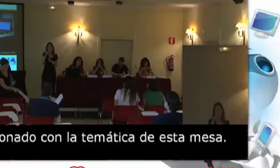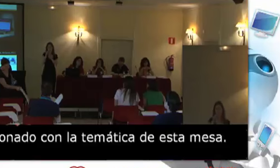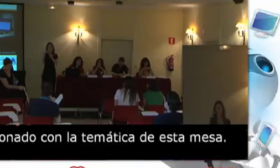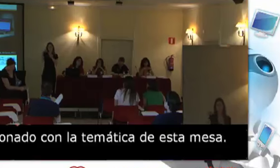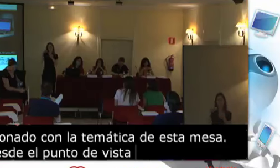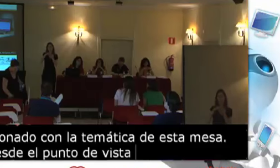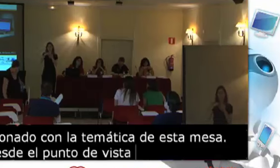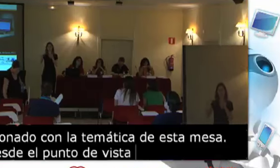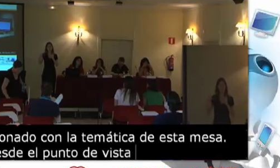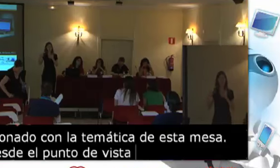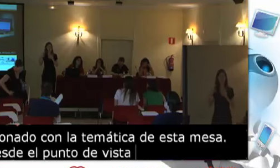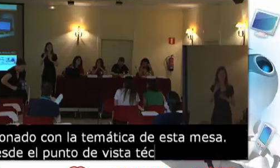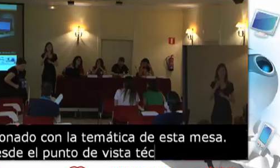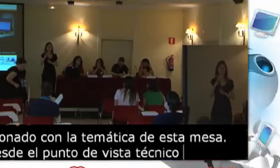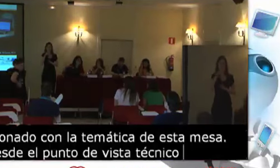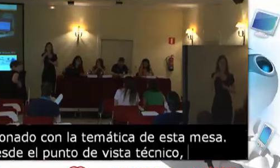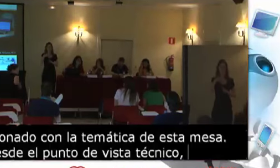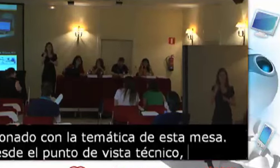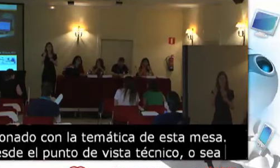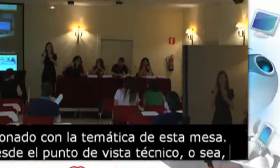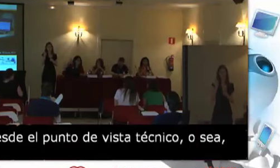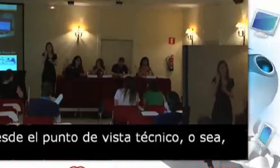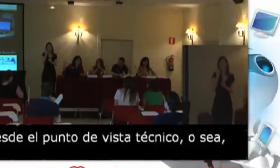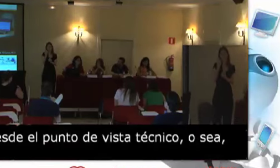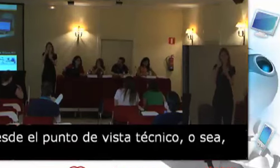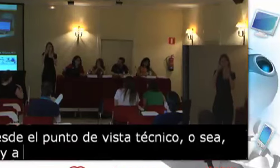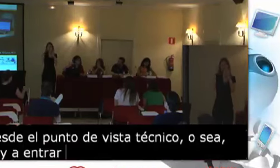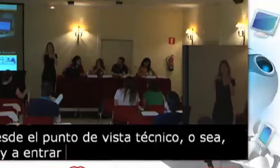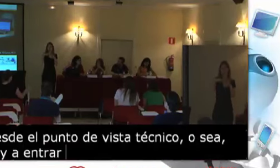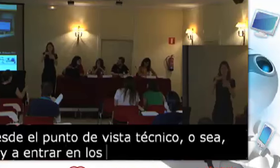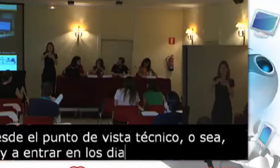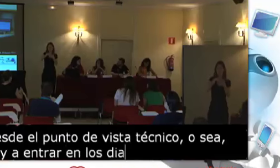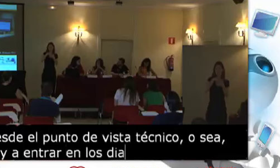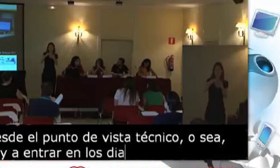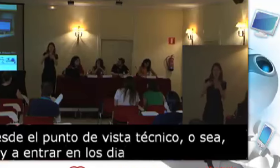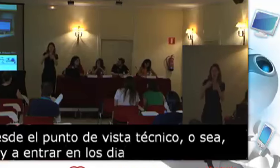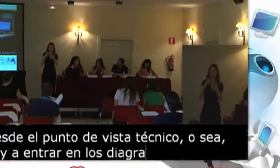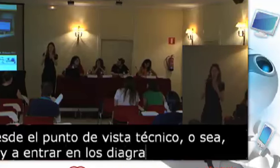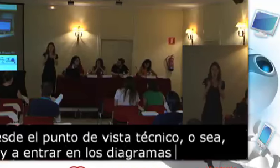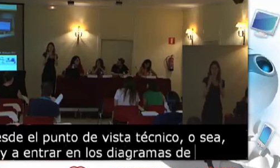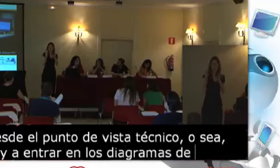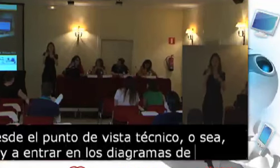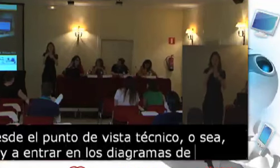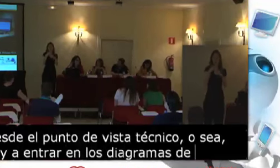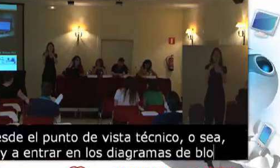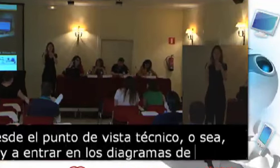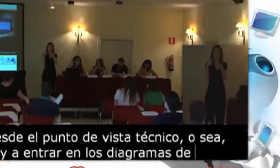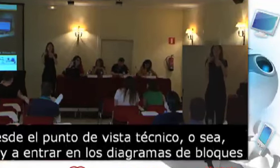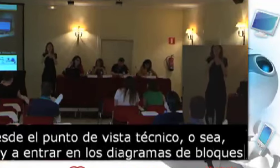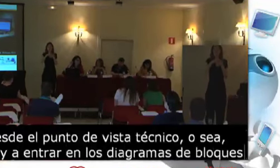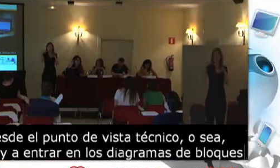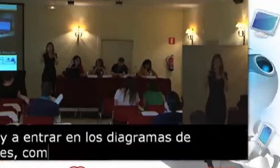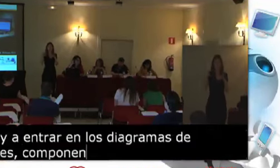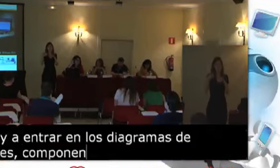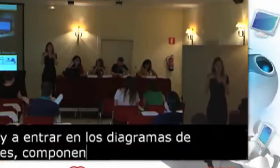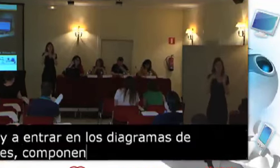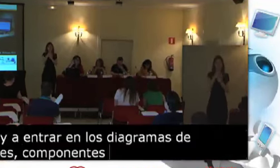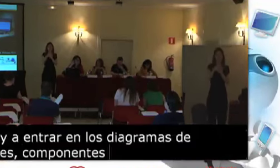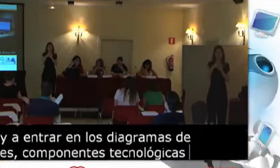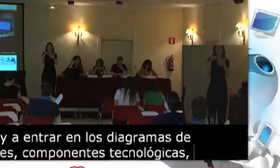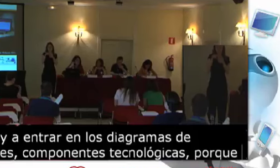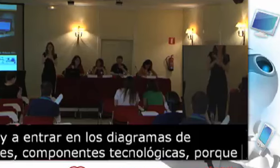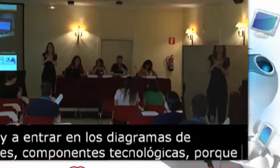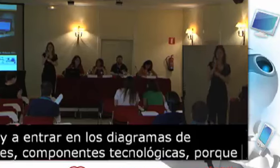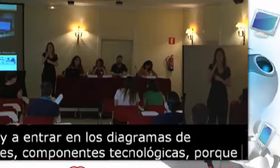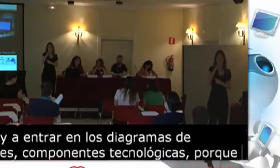from the point of view, not from the technical point of view, I'm going to talk about blocks or technological components, because the idea is to